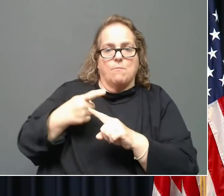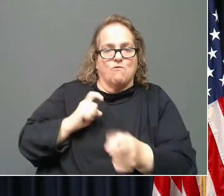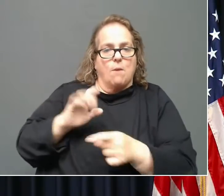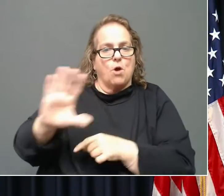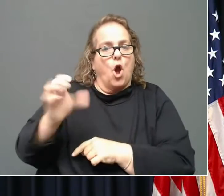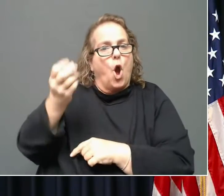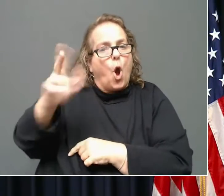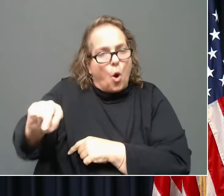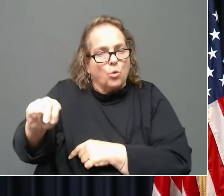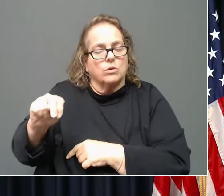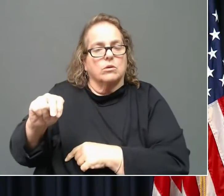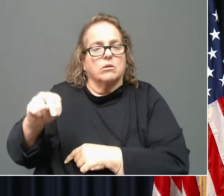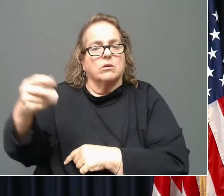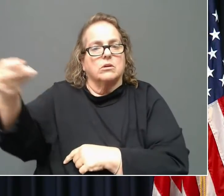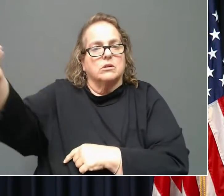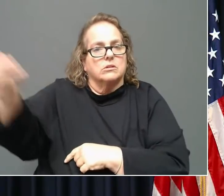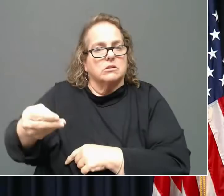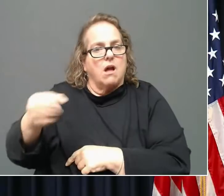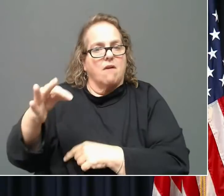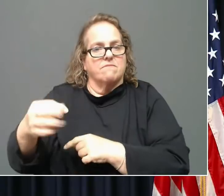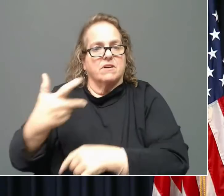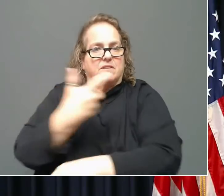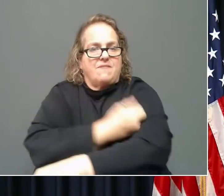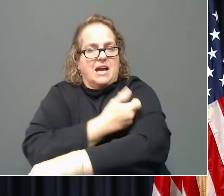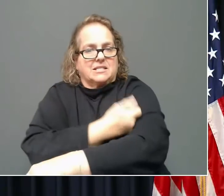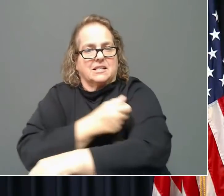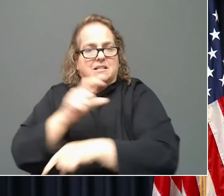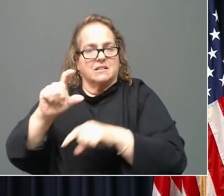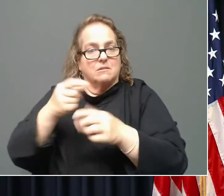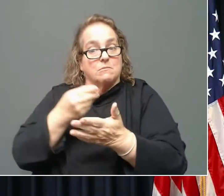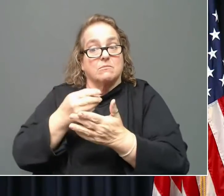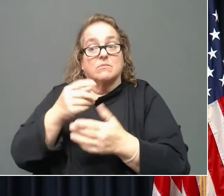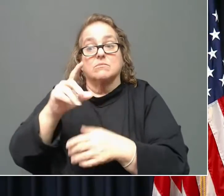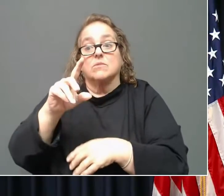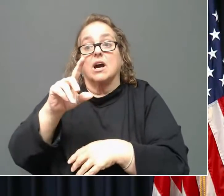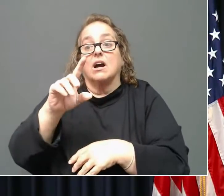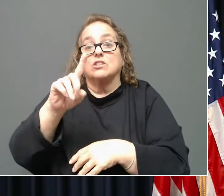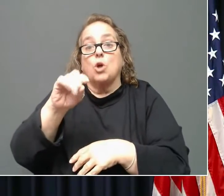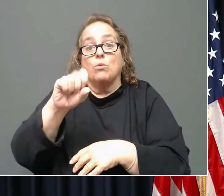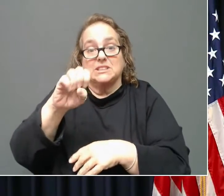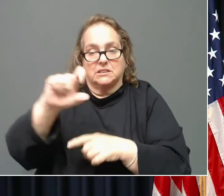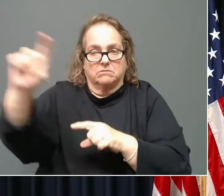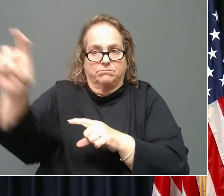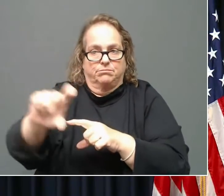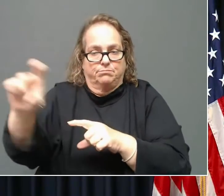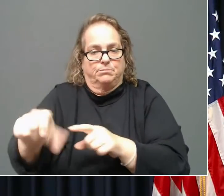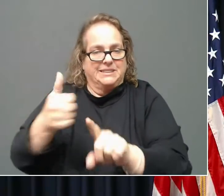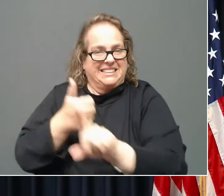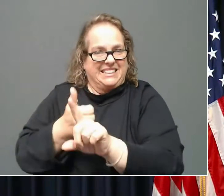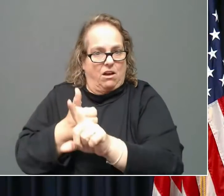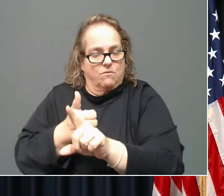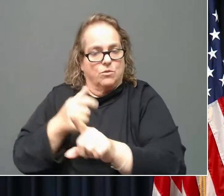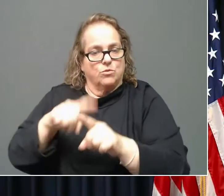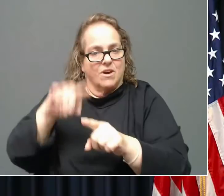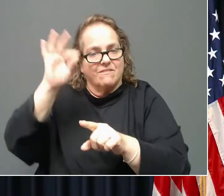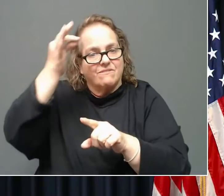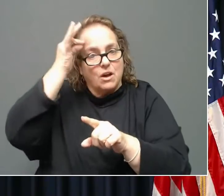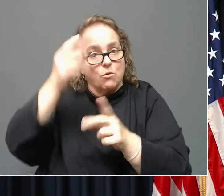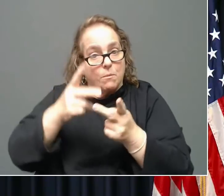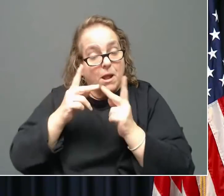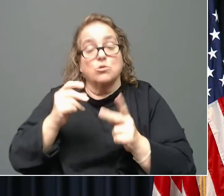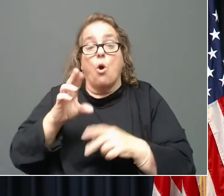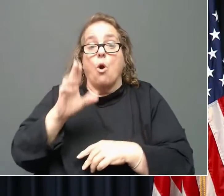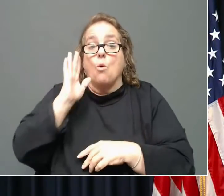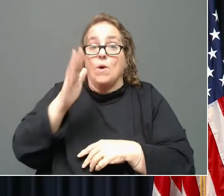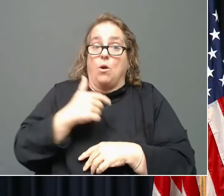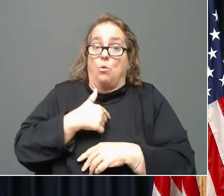to see, as the vaccine program picks up, is the vaccine site distribution going to grow to the